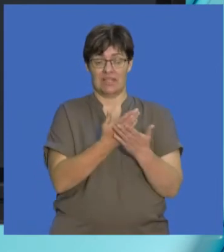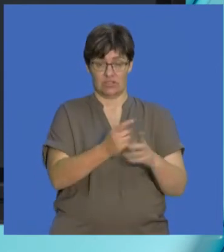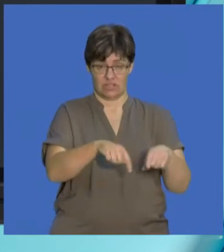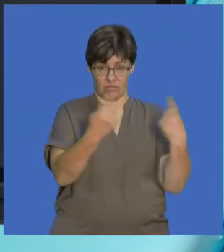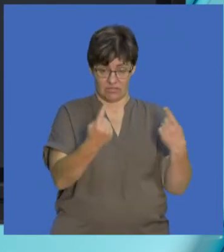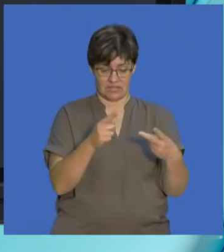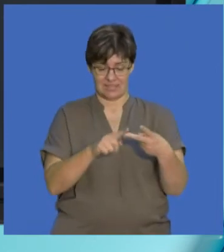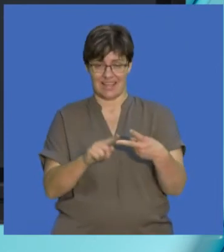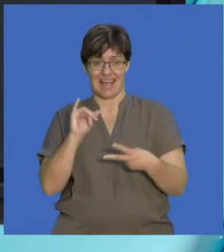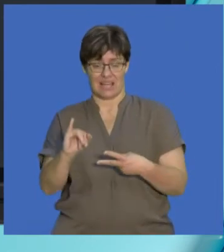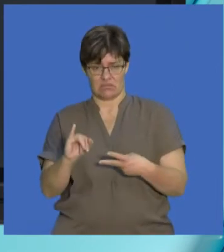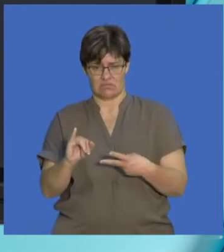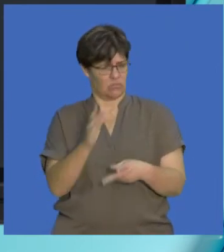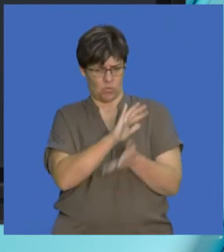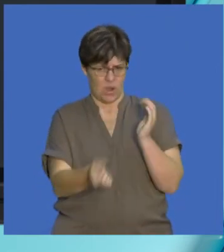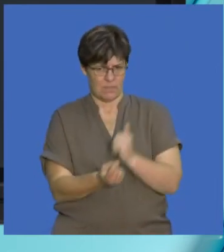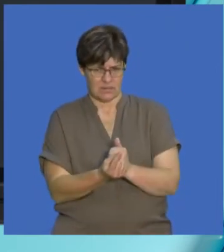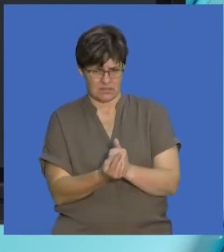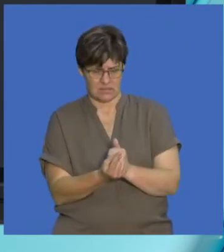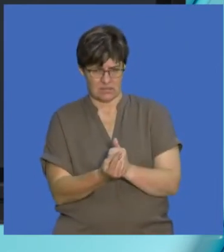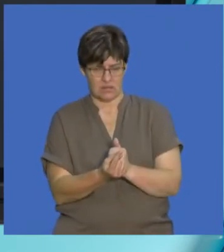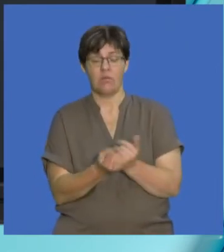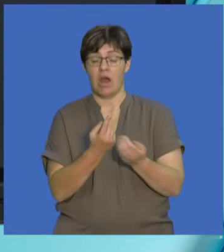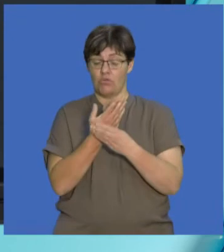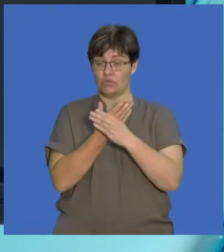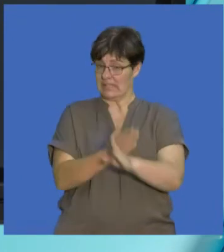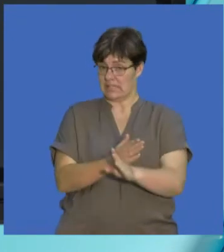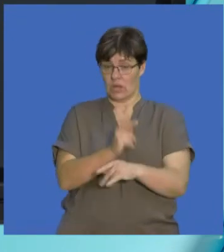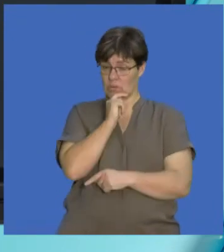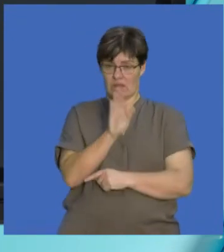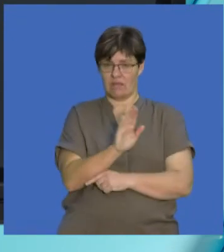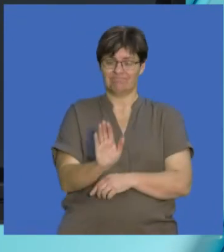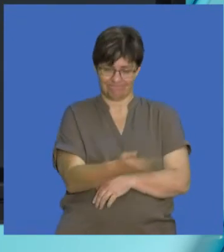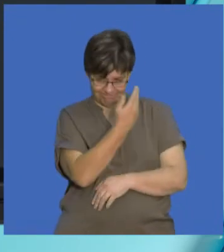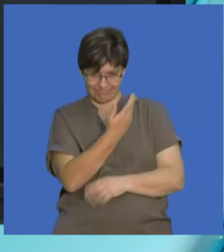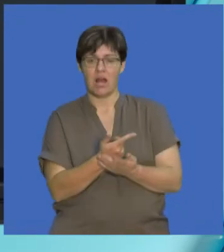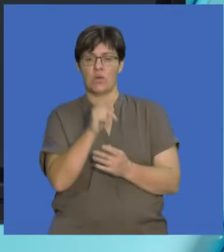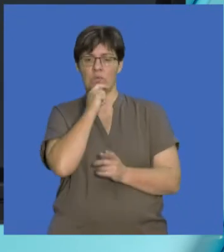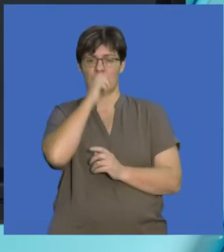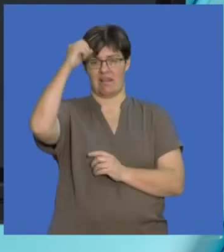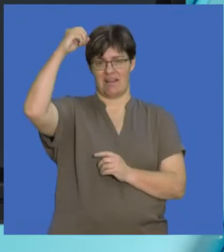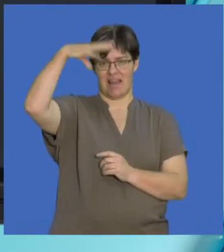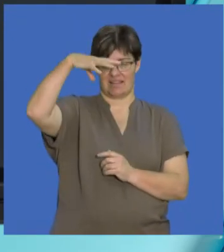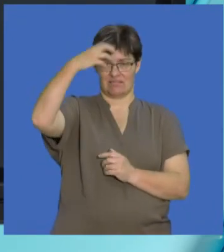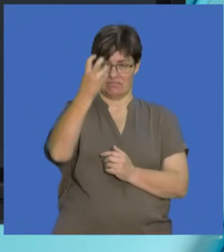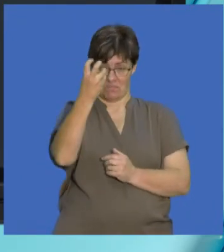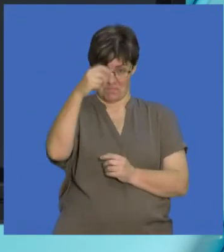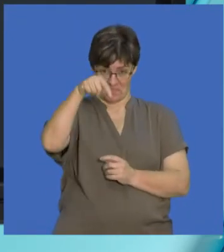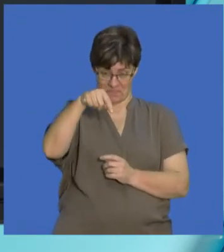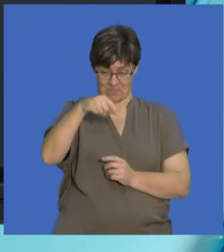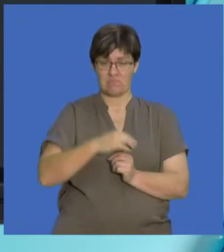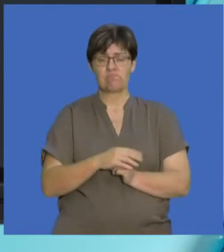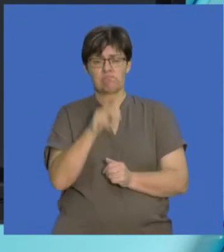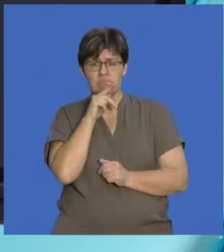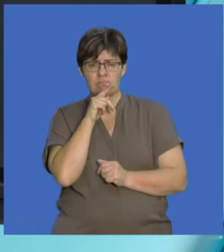and current. Now, instead of a resistor, we would actually use a light bulb and see whether at the end of the day, does